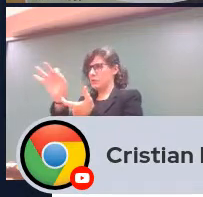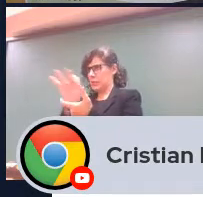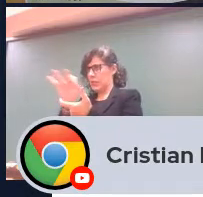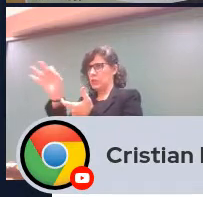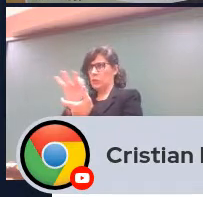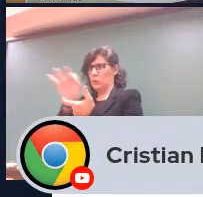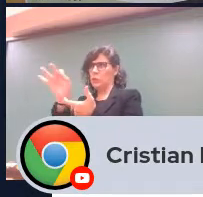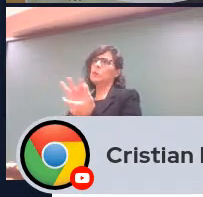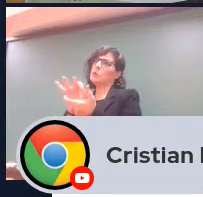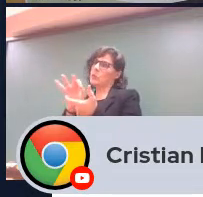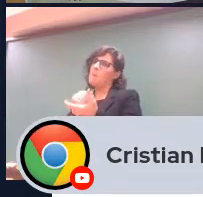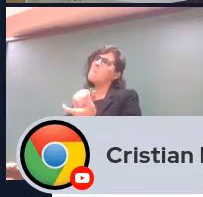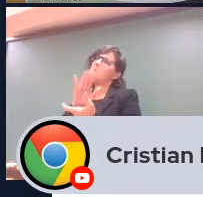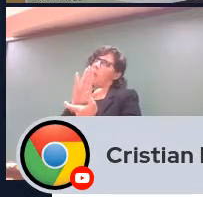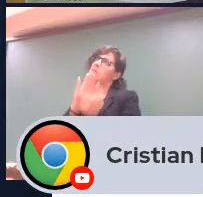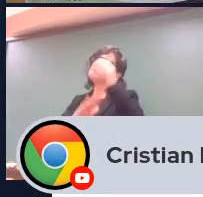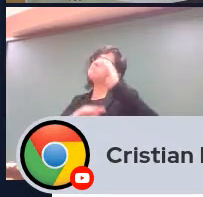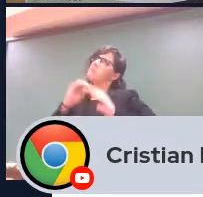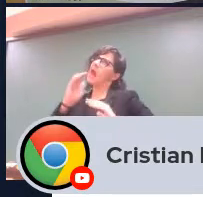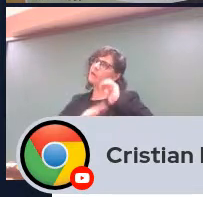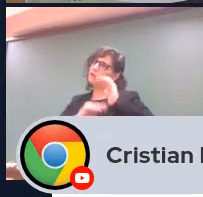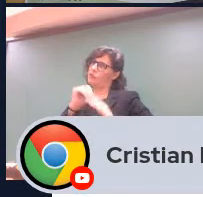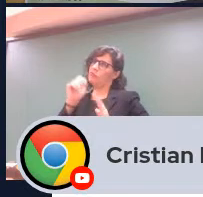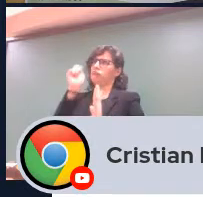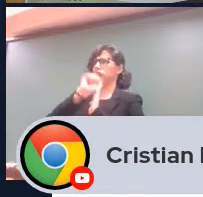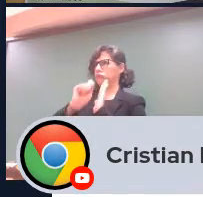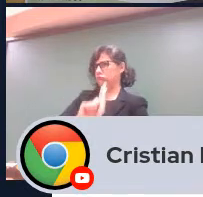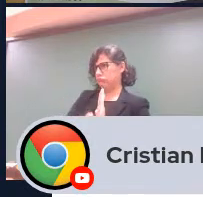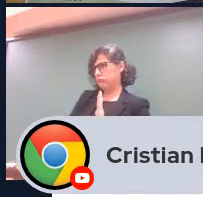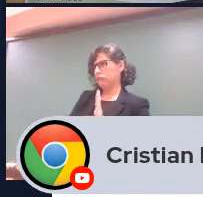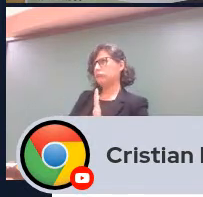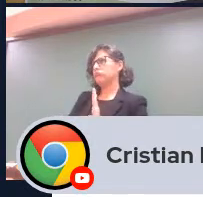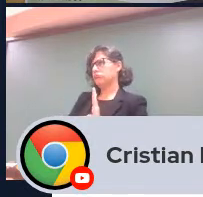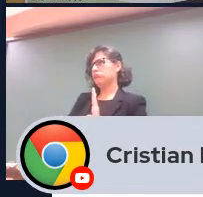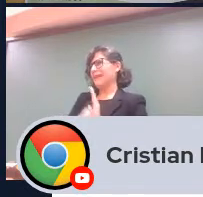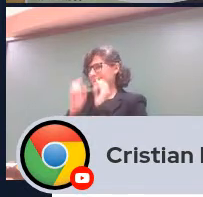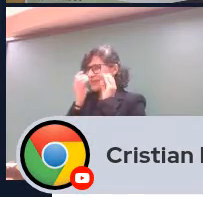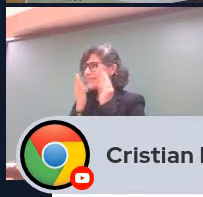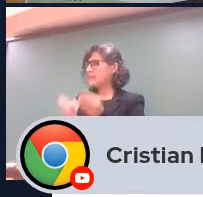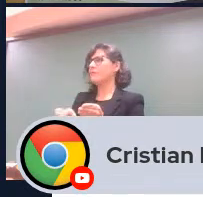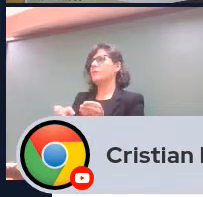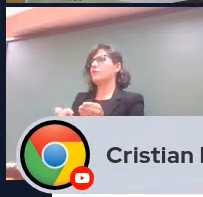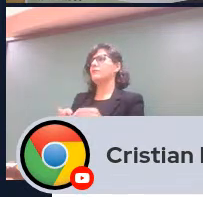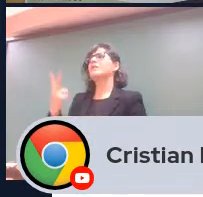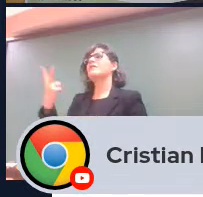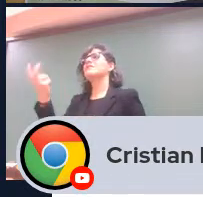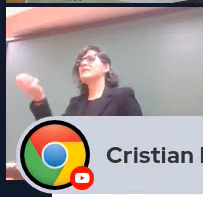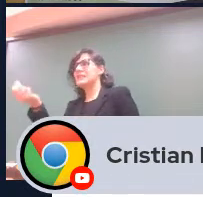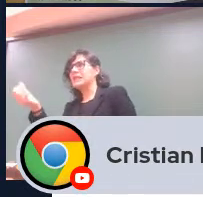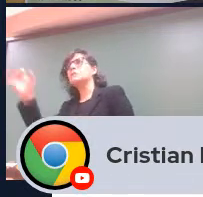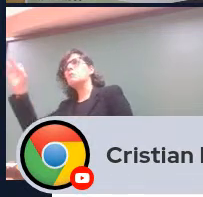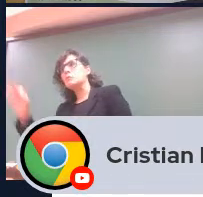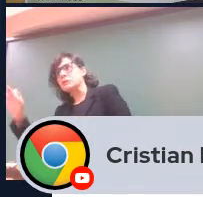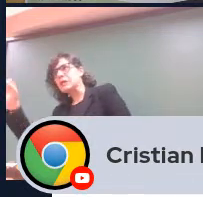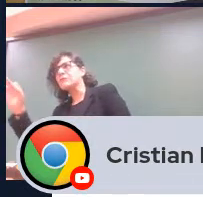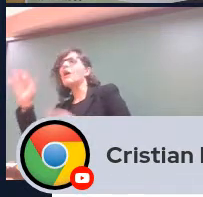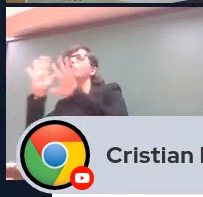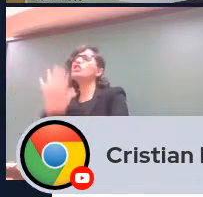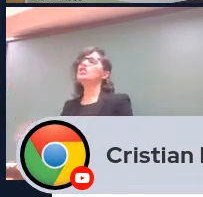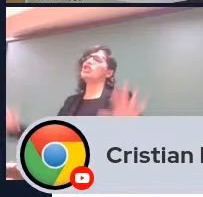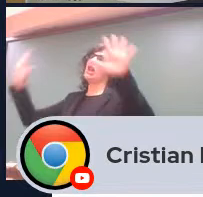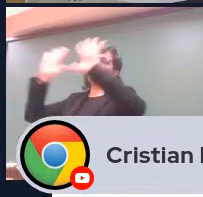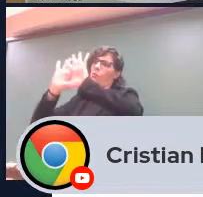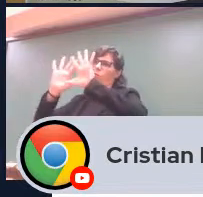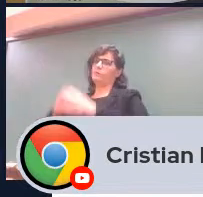de lexicografia de forma escrita, num tópico mais específico, e 26% geral,